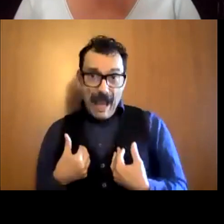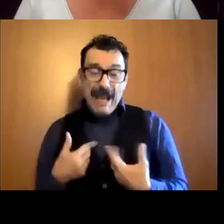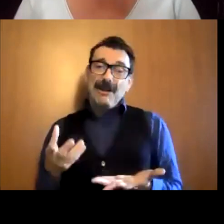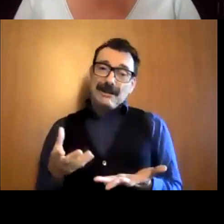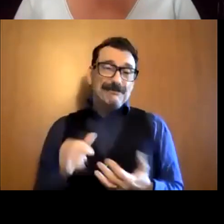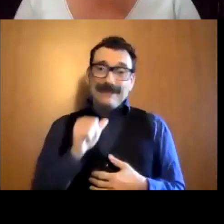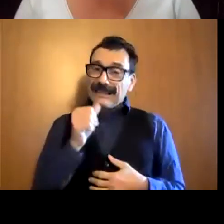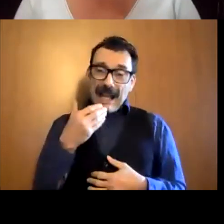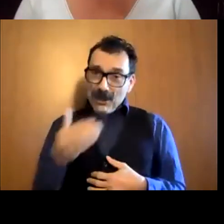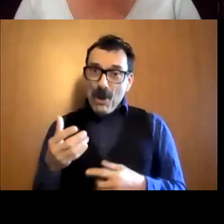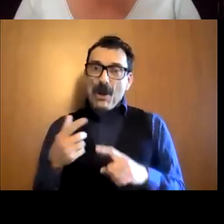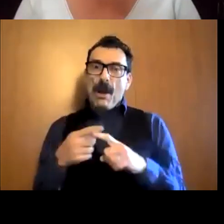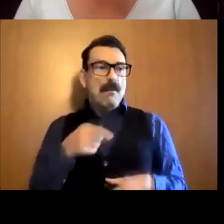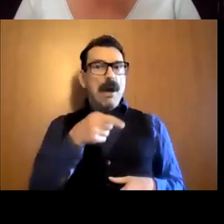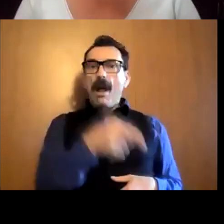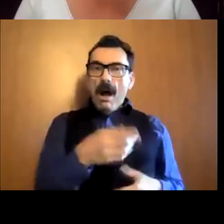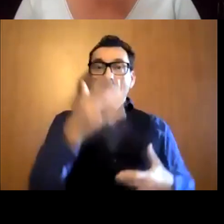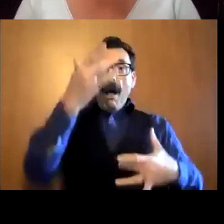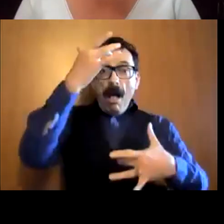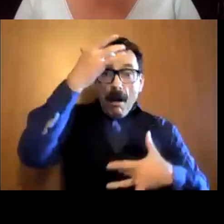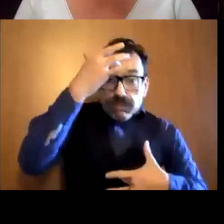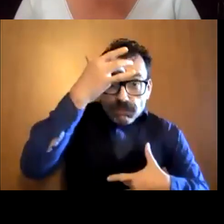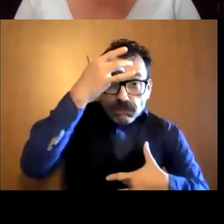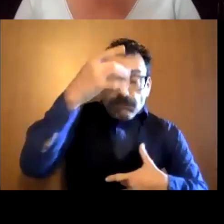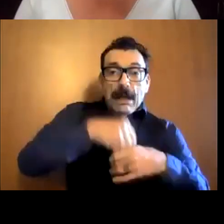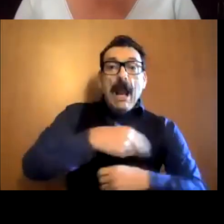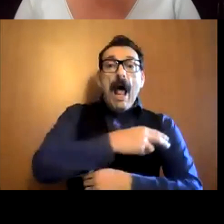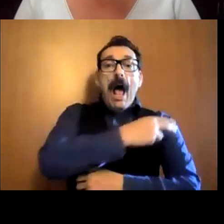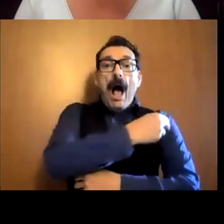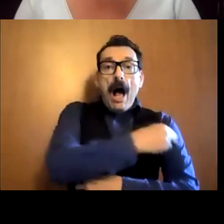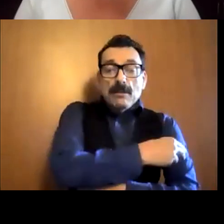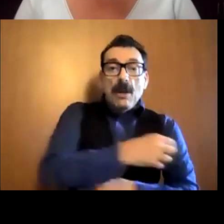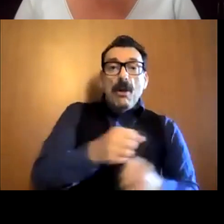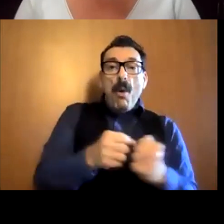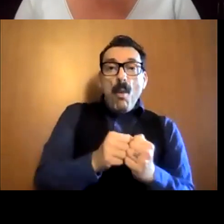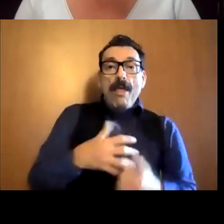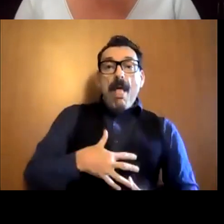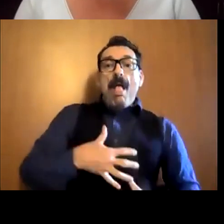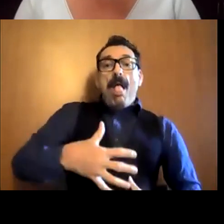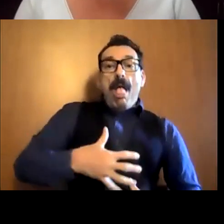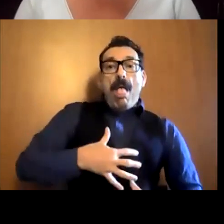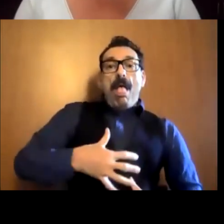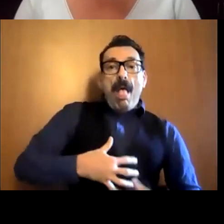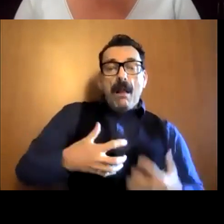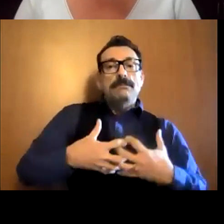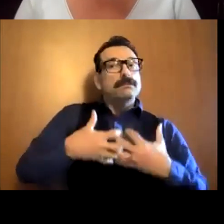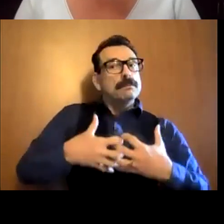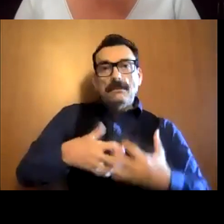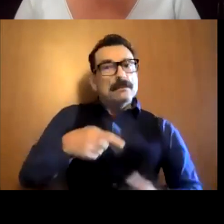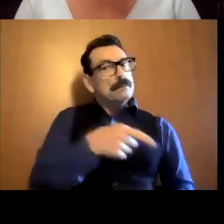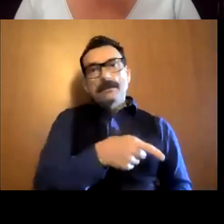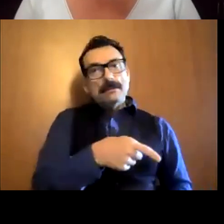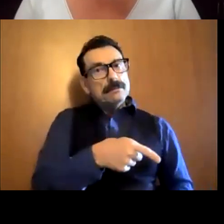inconvenience, but being on a ventilator and dying is more inconvenient. So that's my personal